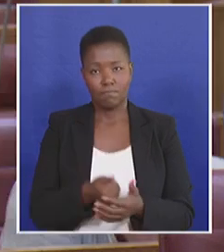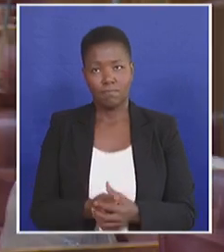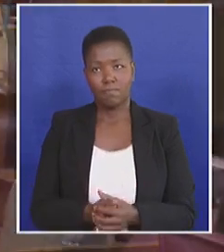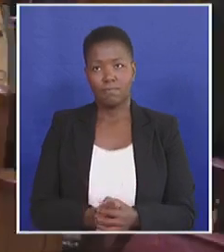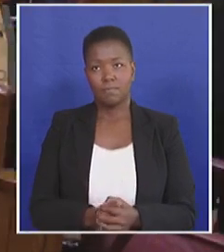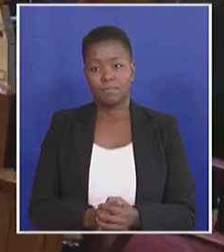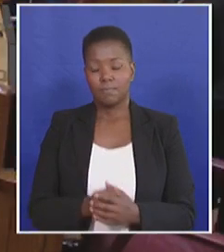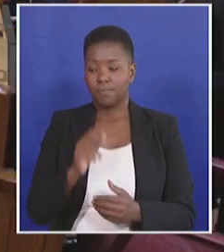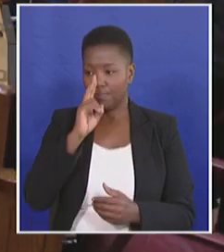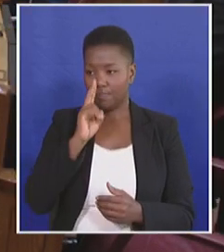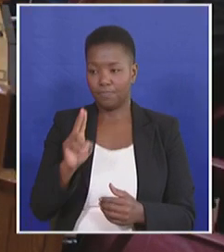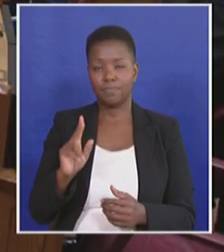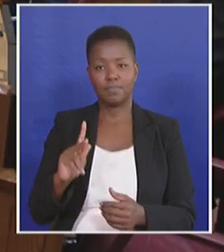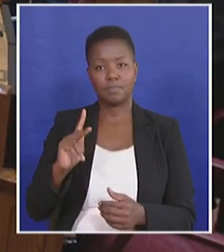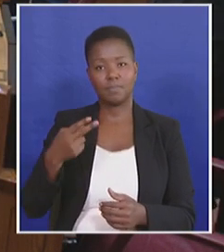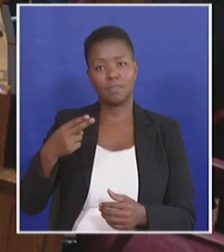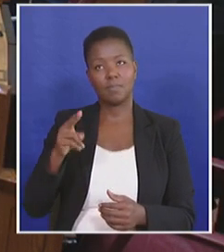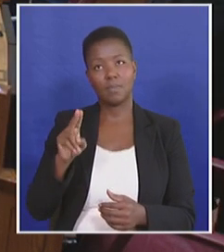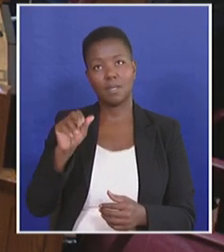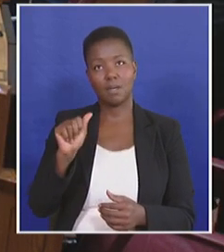sir. The Honorable Kaula.